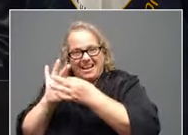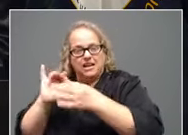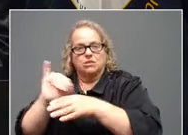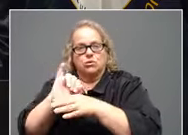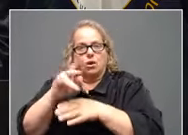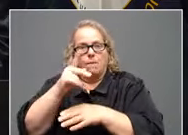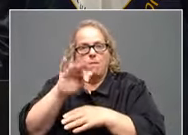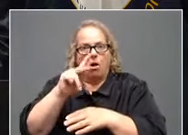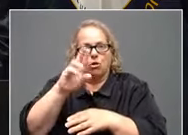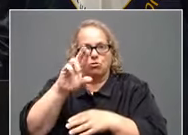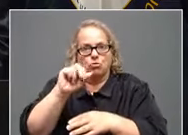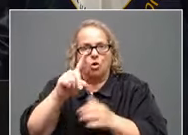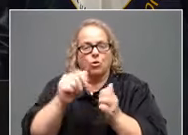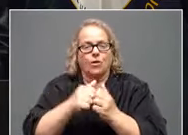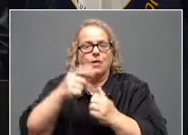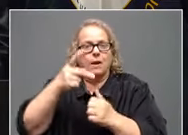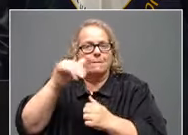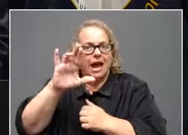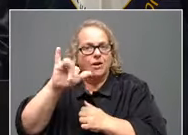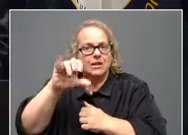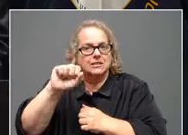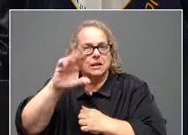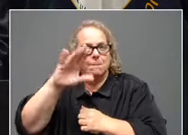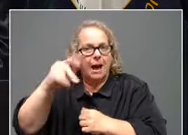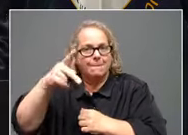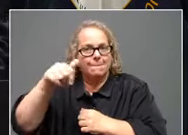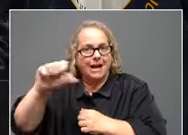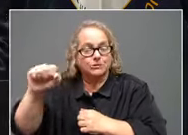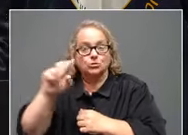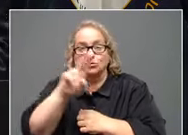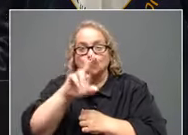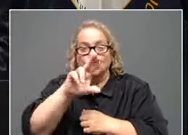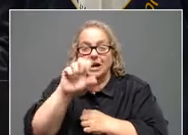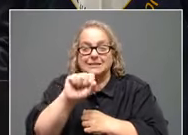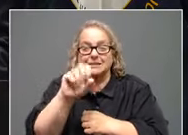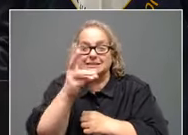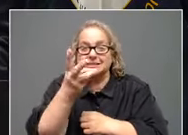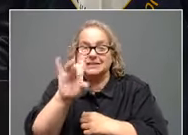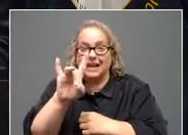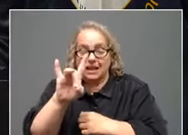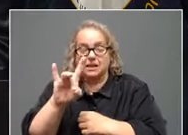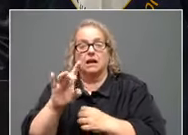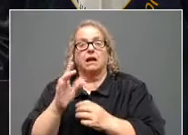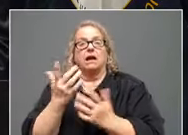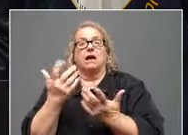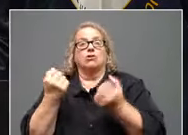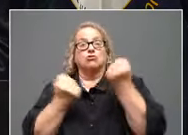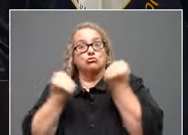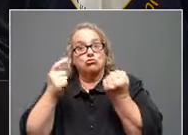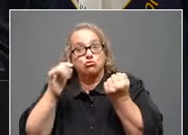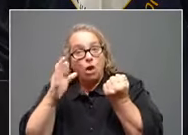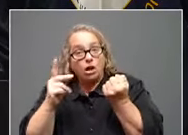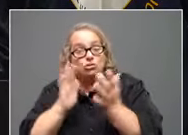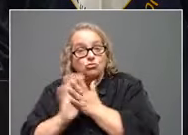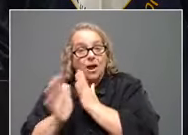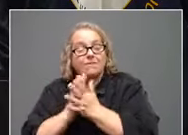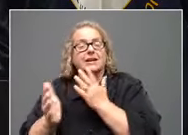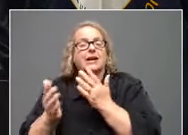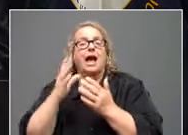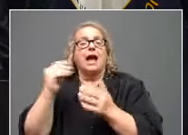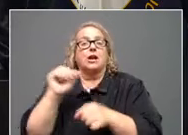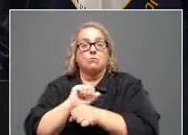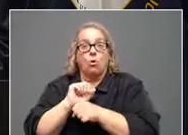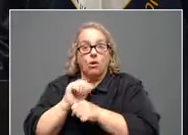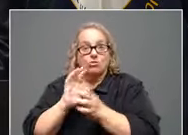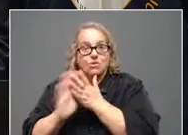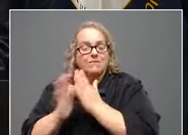Bypass, which is US 68. That's going to help with increased freight traffic, also employee traffic. One more quick example. In the